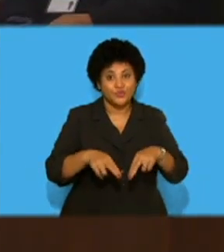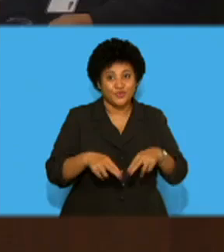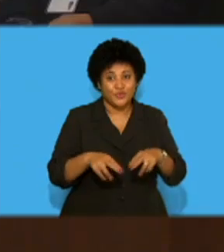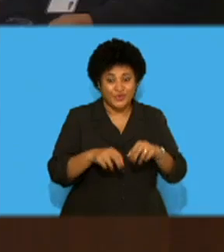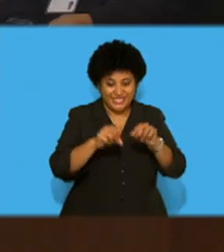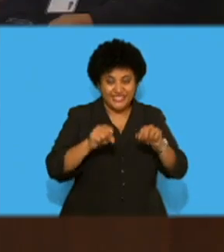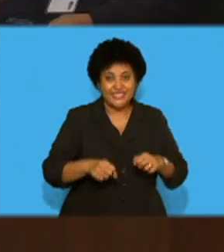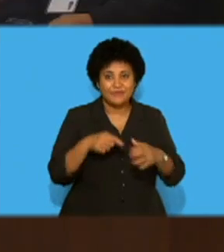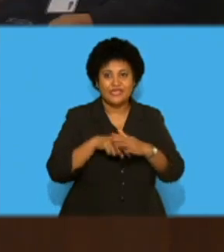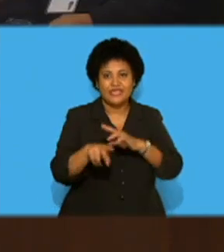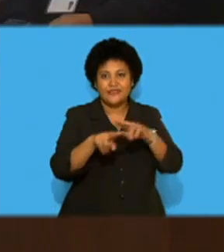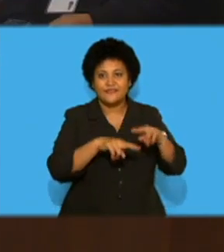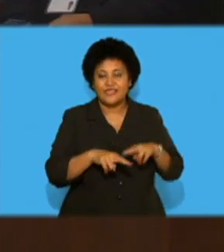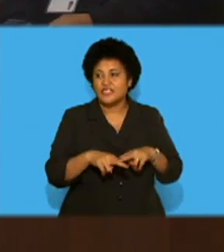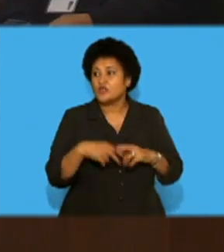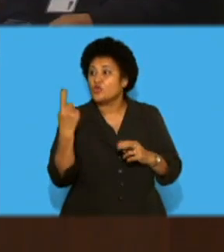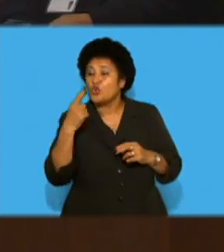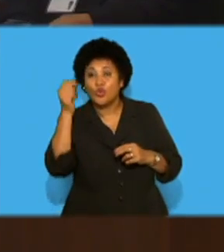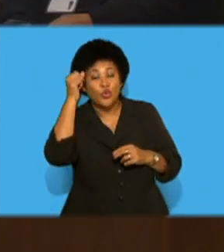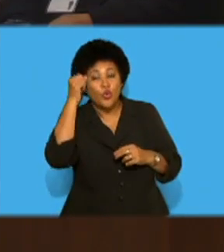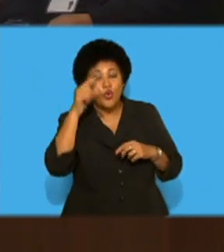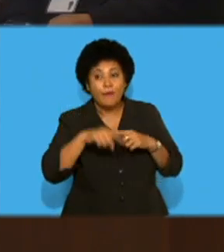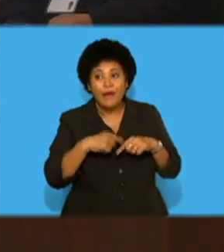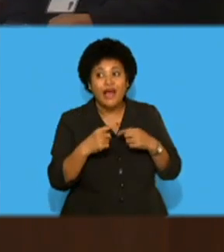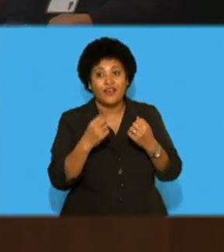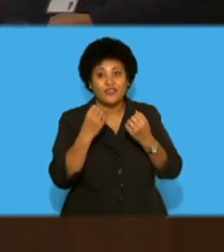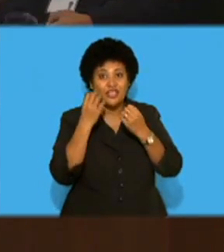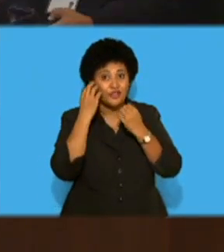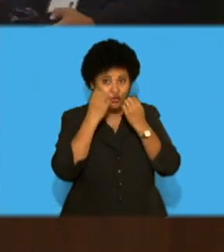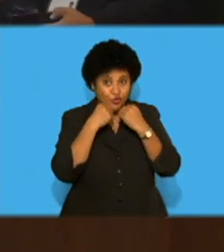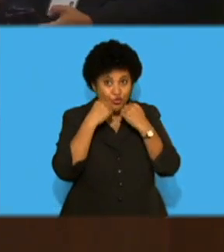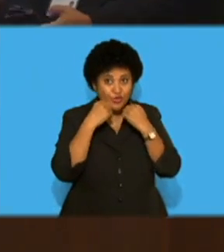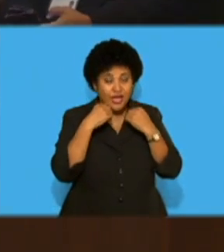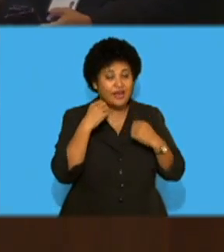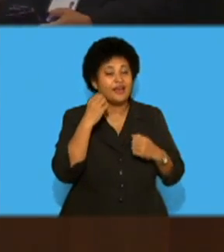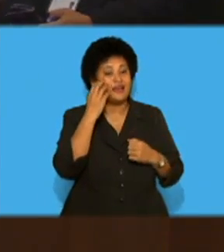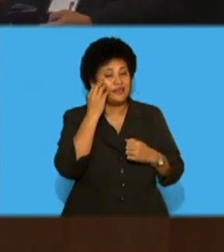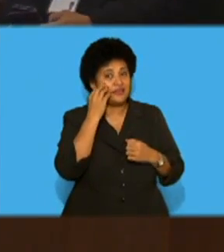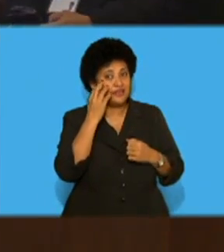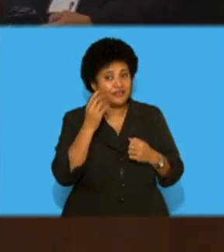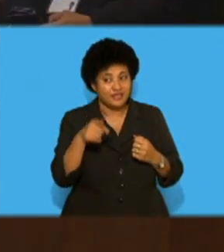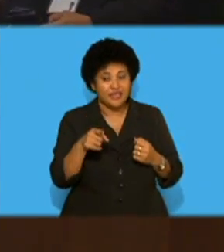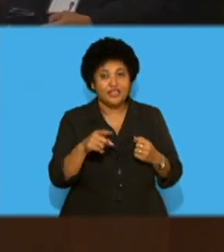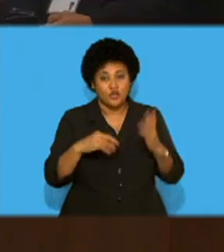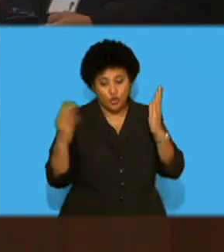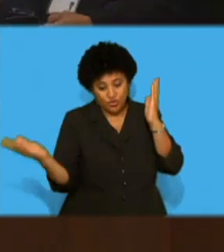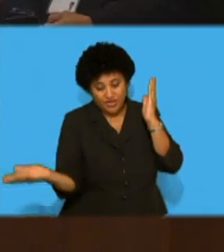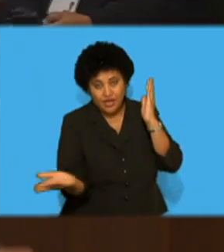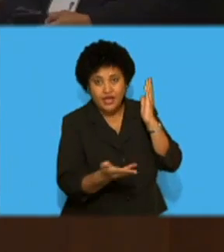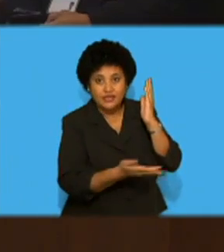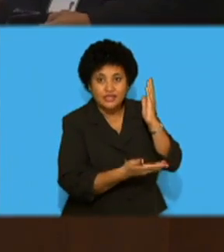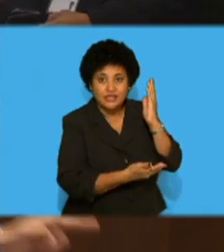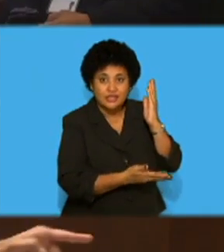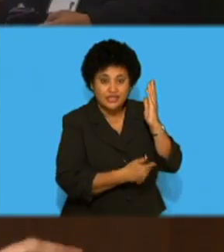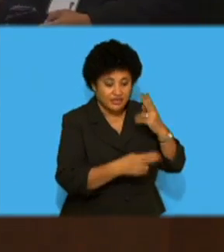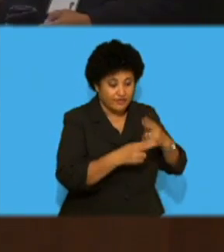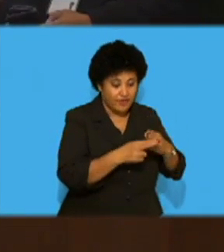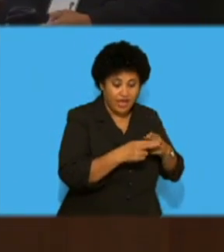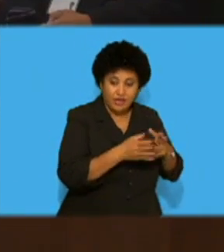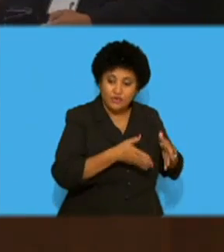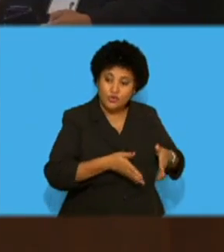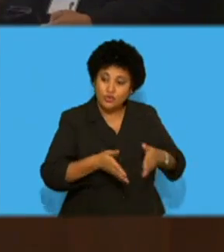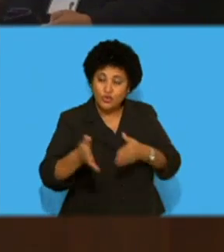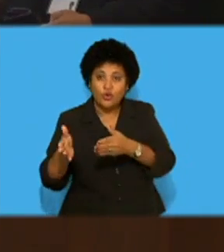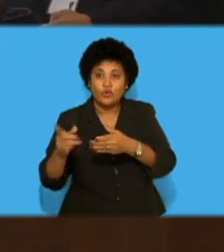that. Anybody who knows about the sugarcane industry will know that the cost of carting your cane from your farm to the mill